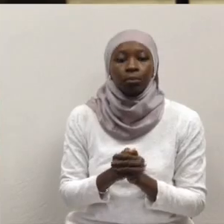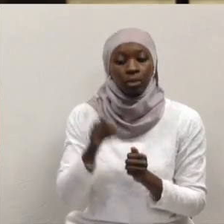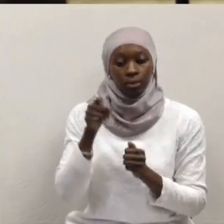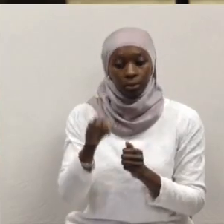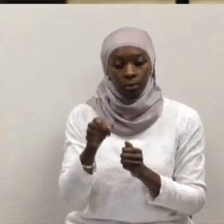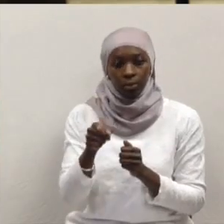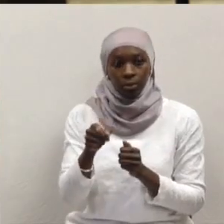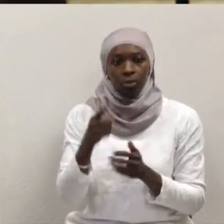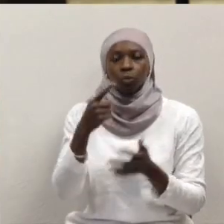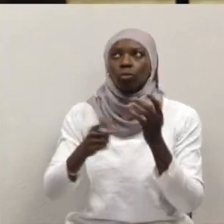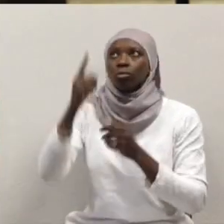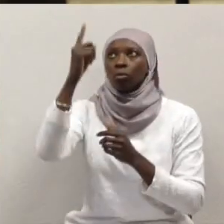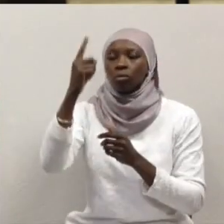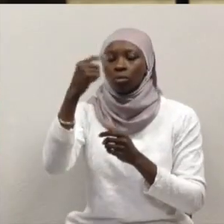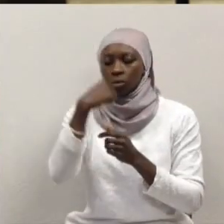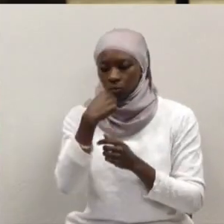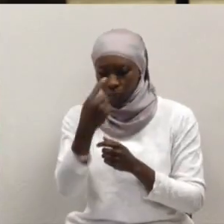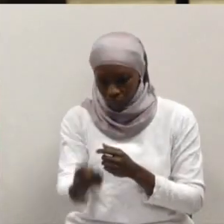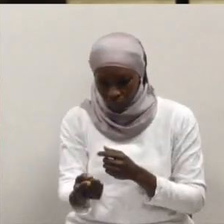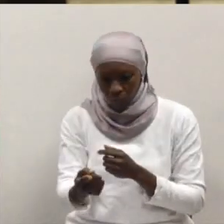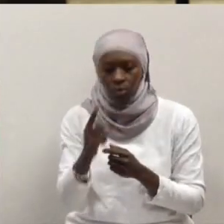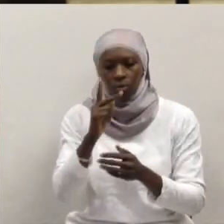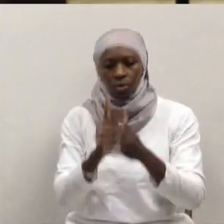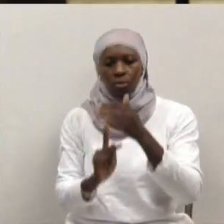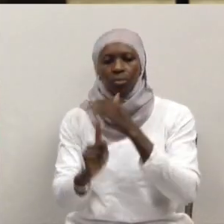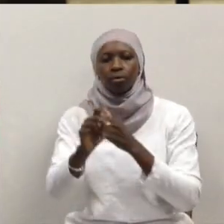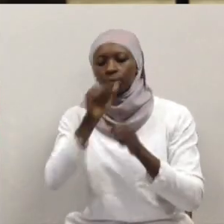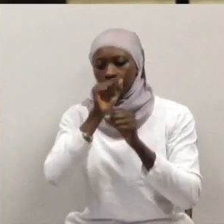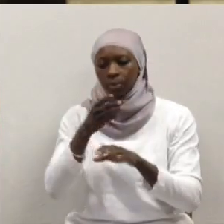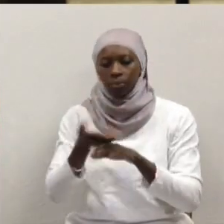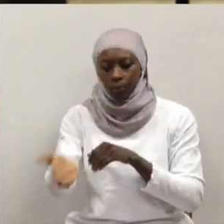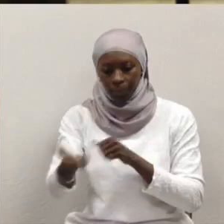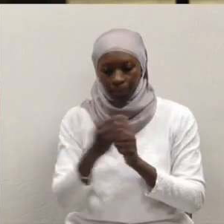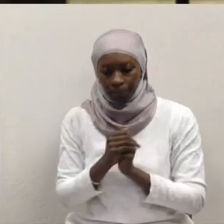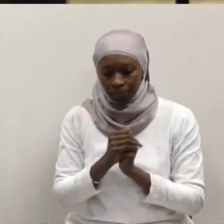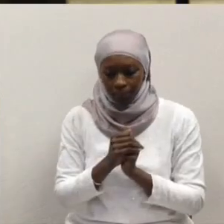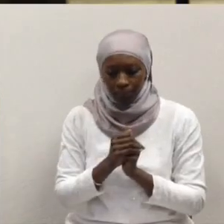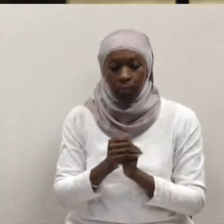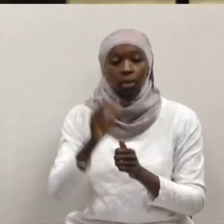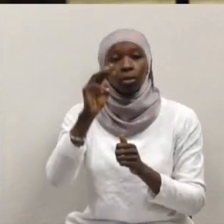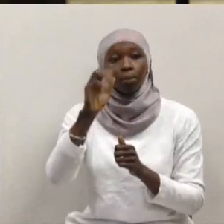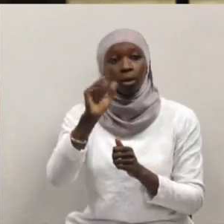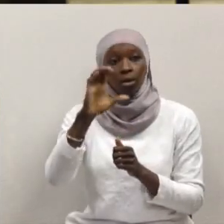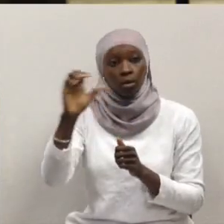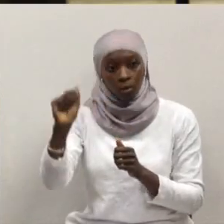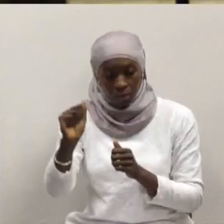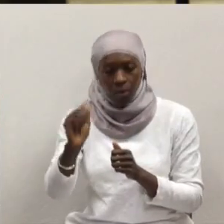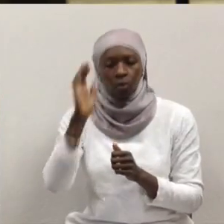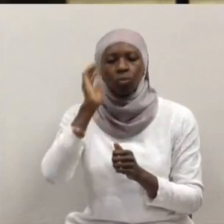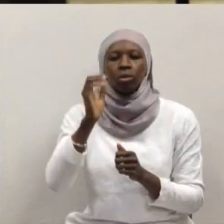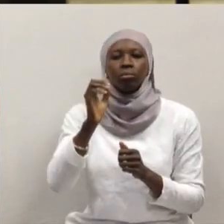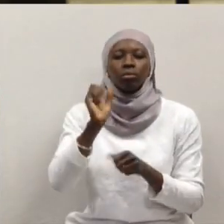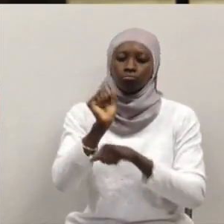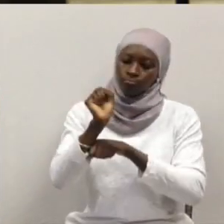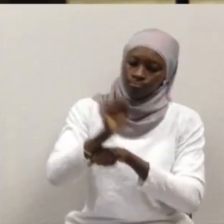This is what Allah told the Prophet sallallahu alaihi wasallam, that Mecca will be defeated and they will